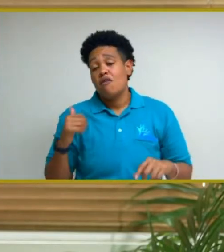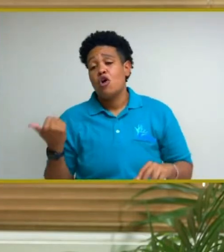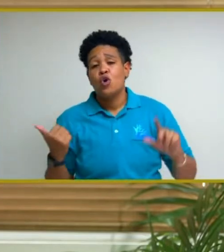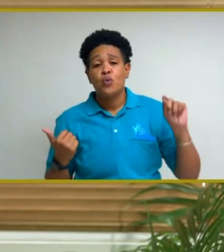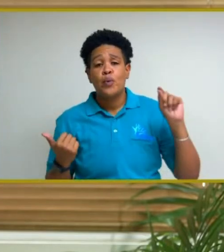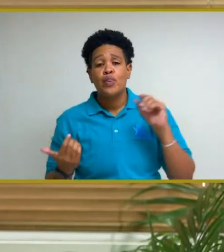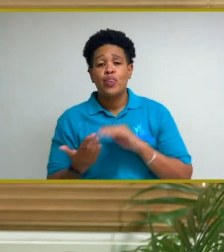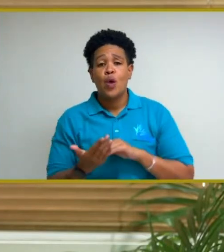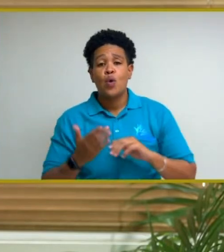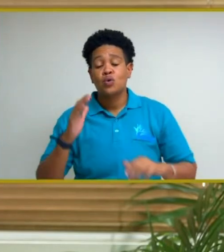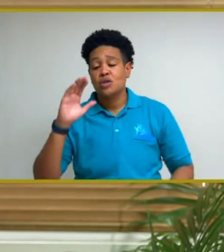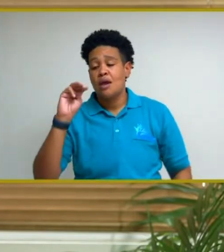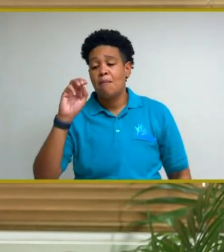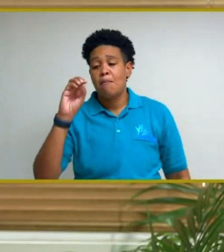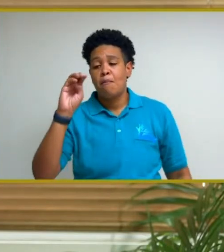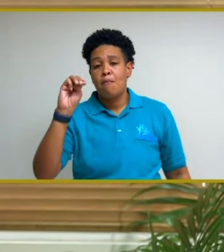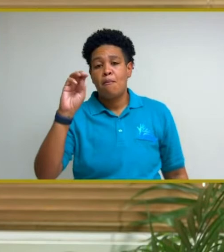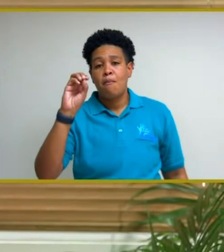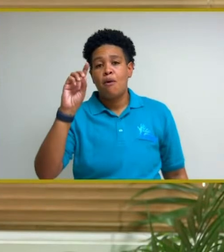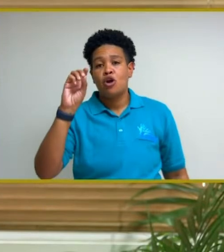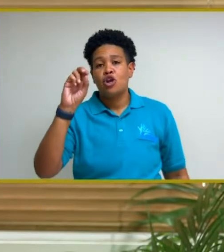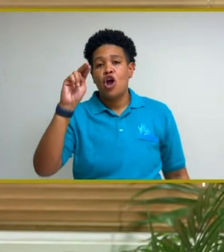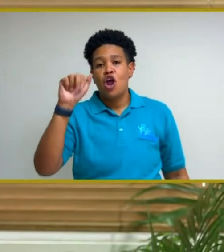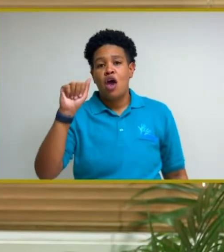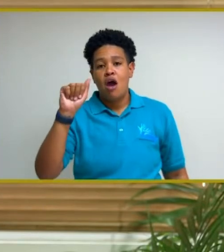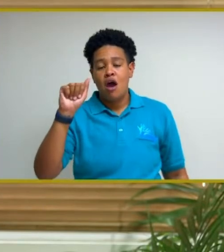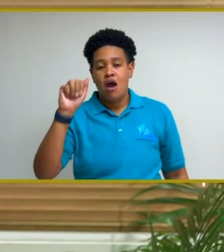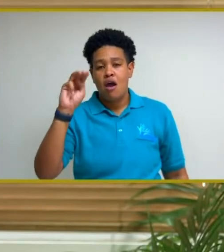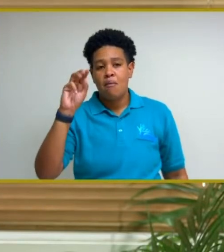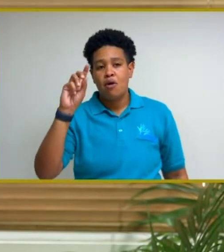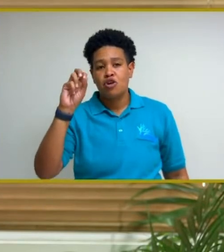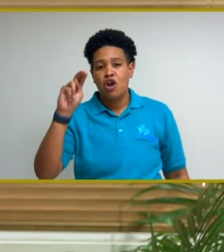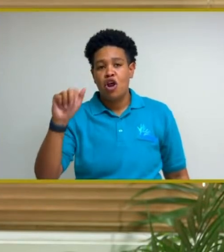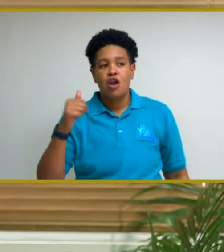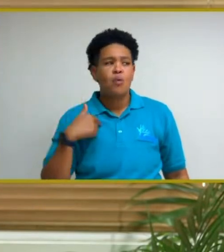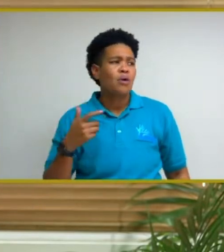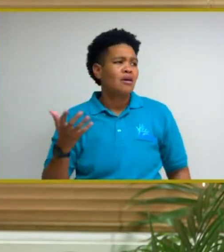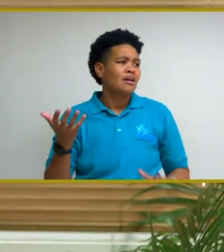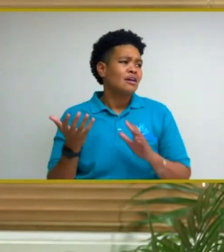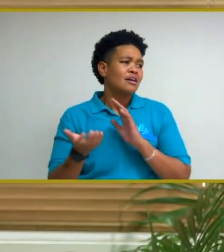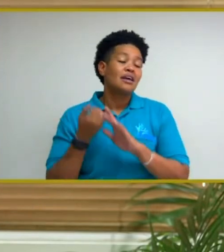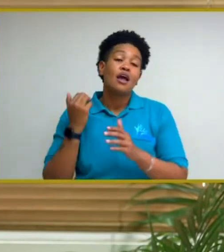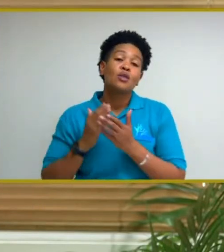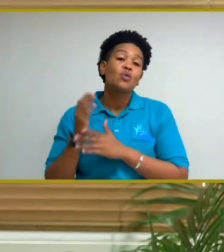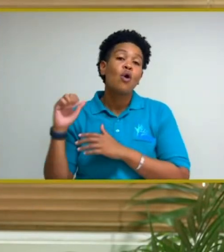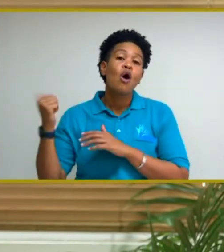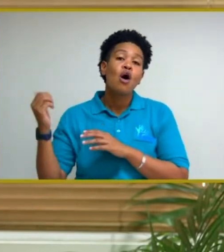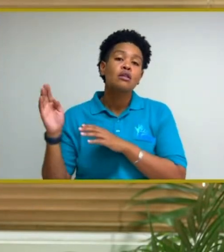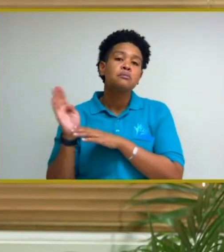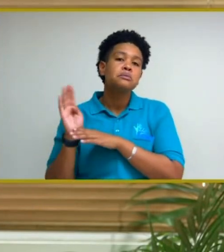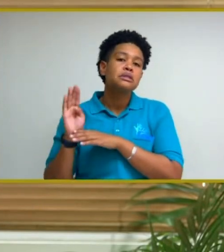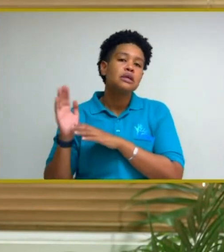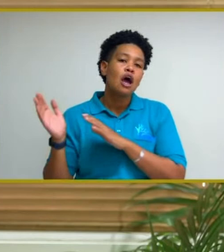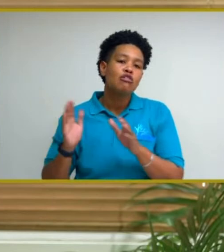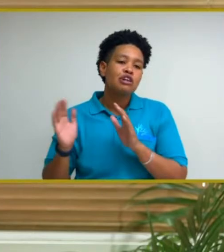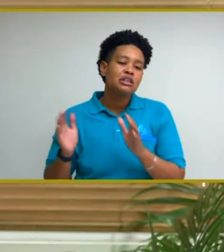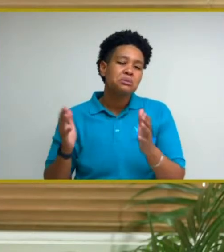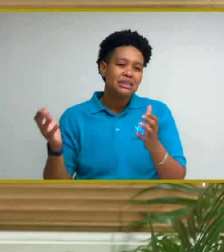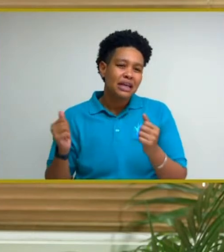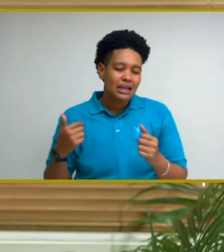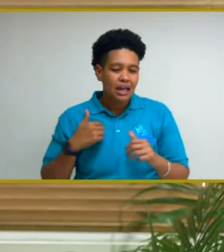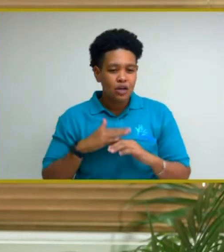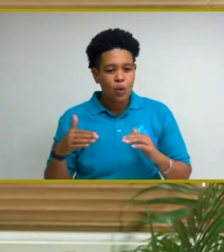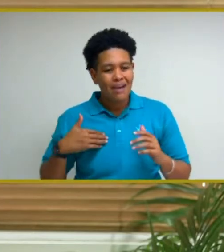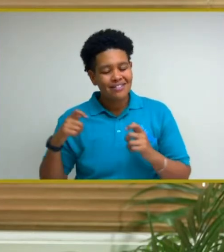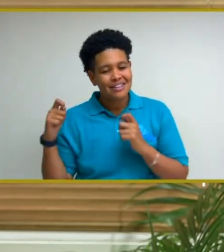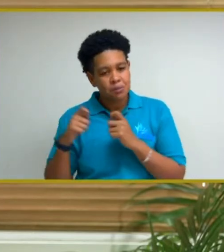20,000 doses of the Moderna, which we have sourced through some other commercial arrangements. I don't have the